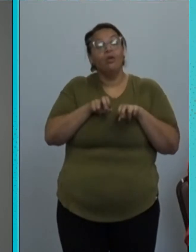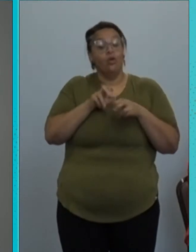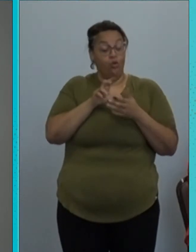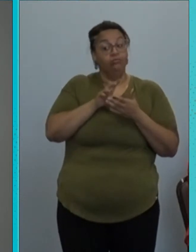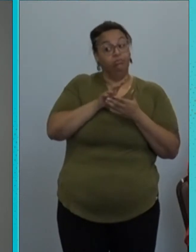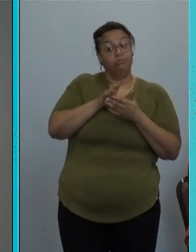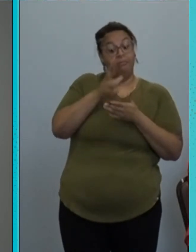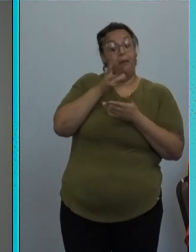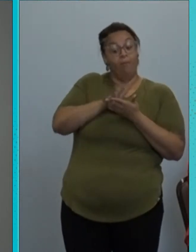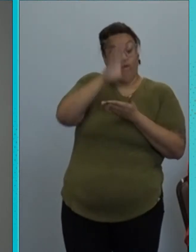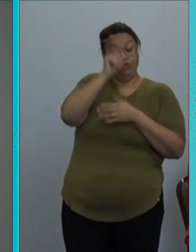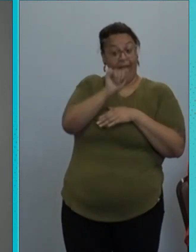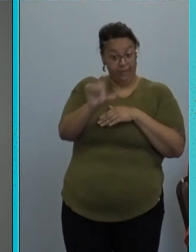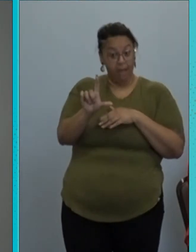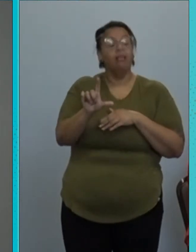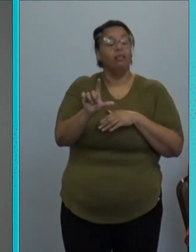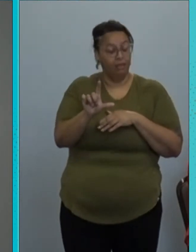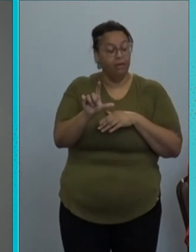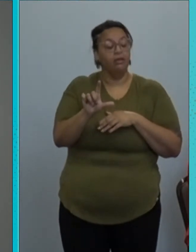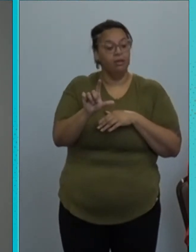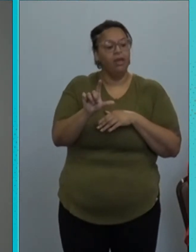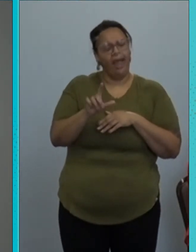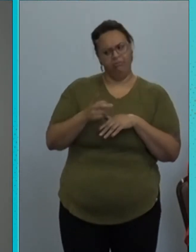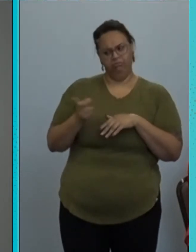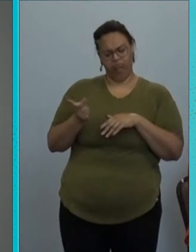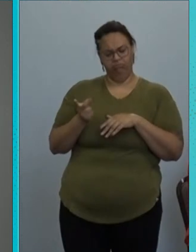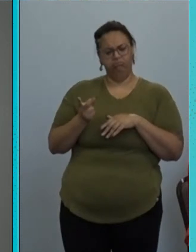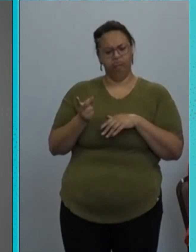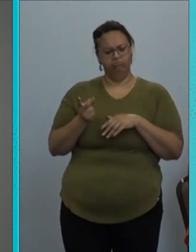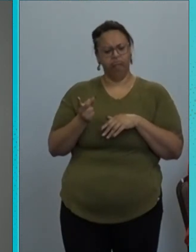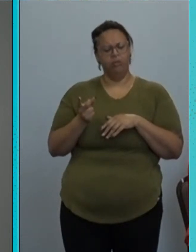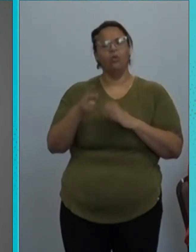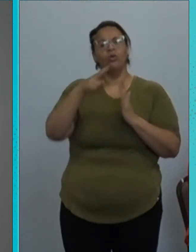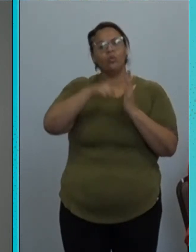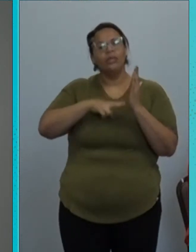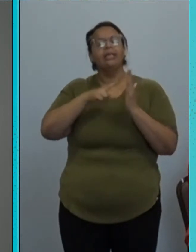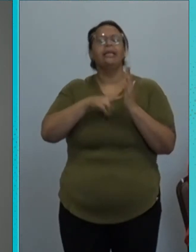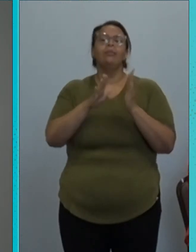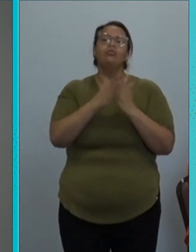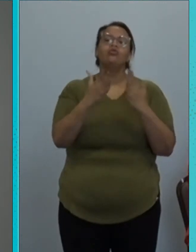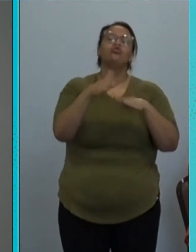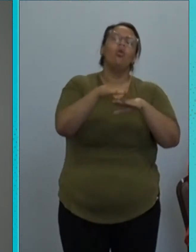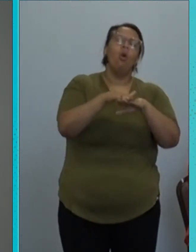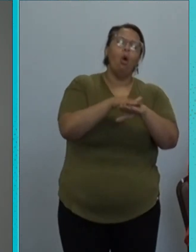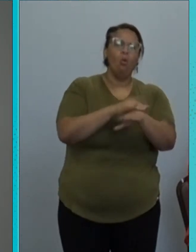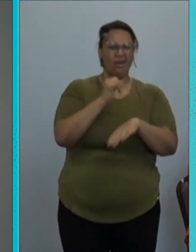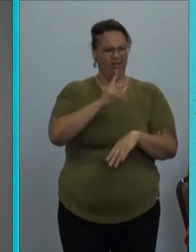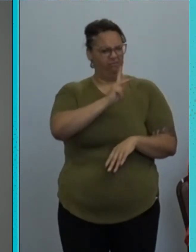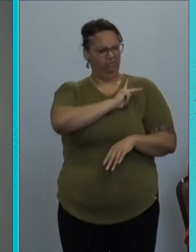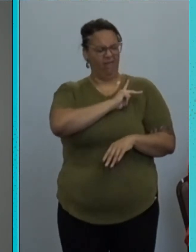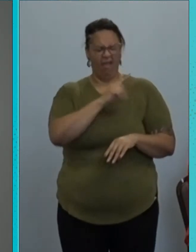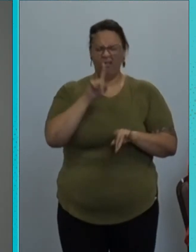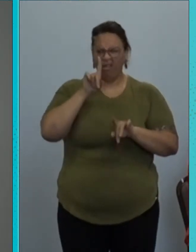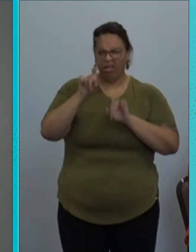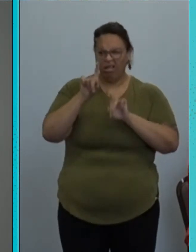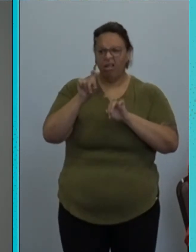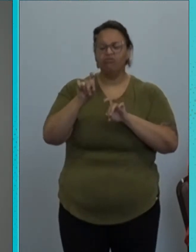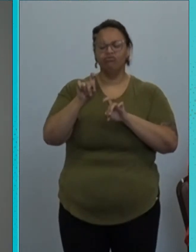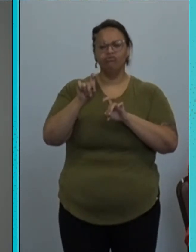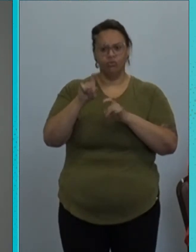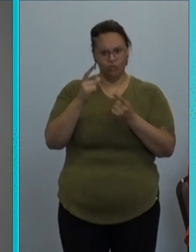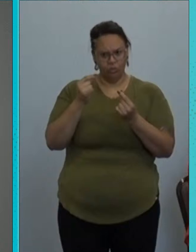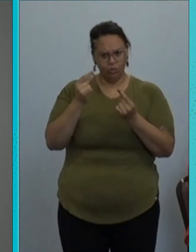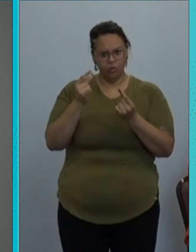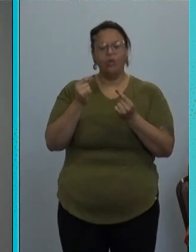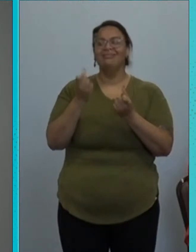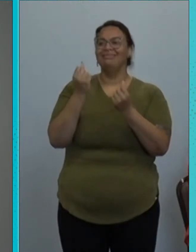ASL, and they would read books slowly, and if Keith had any questions, he would sign